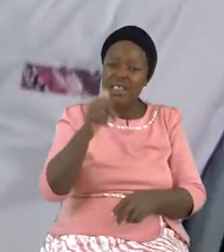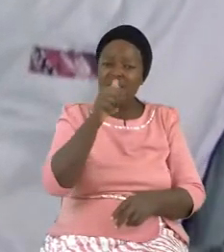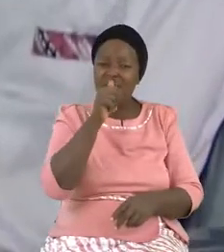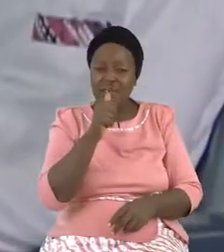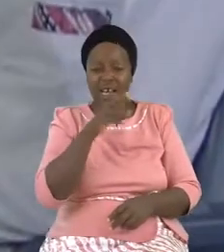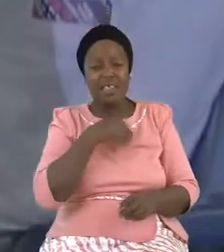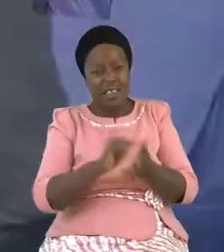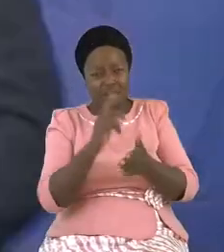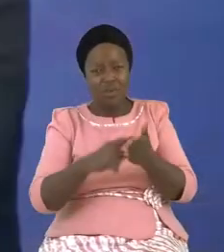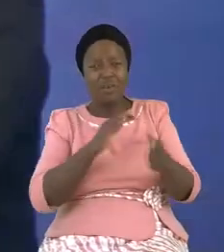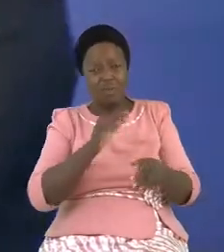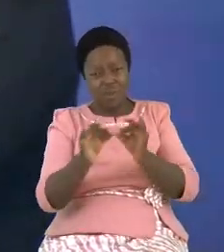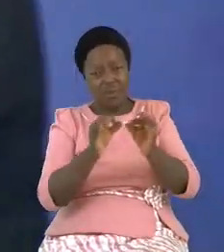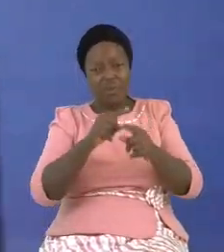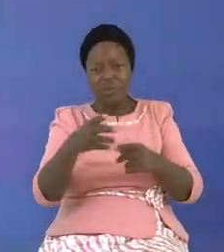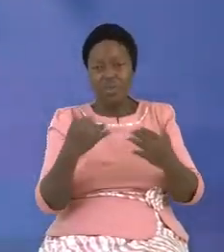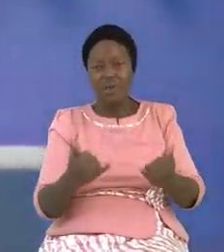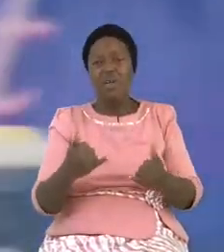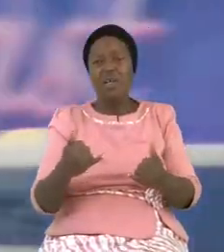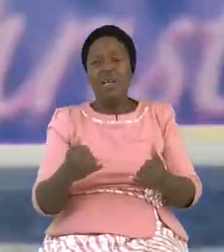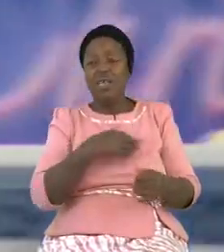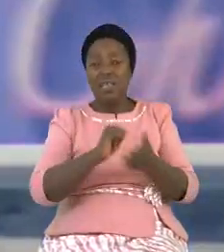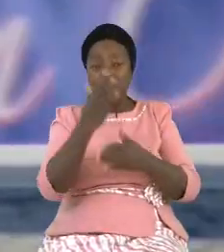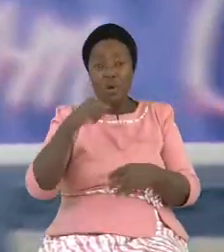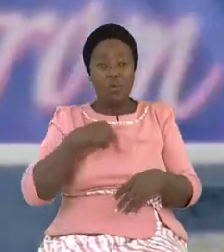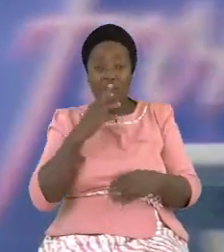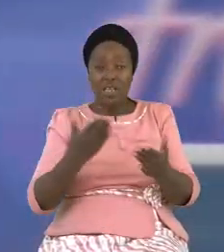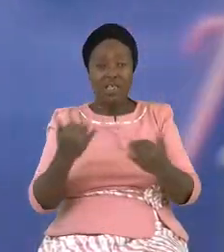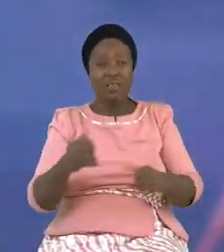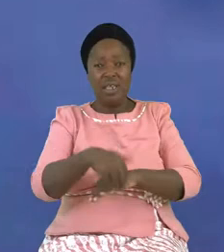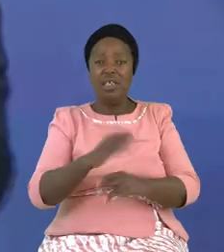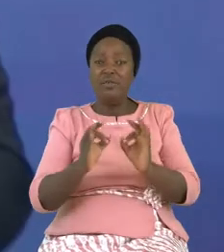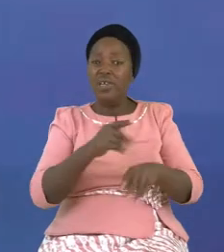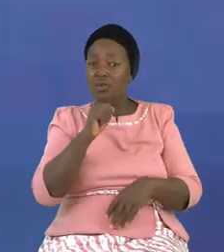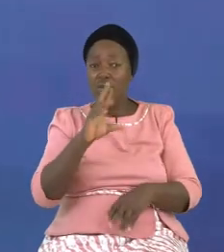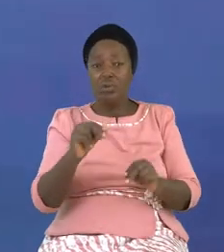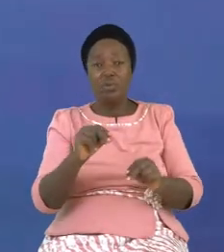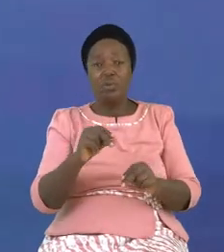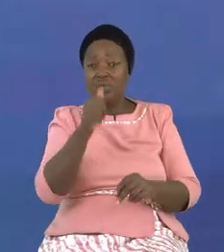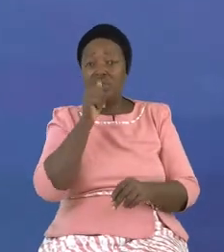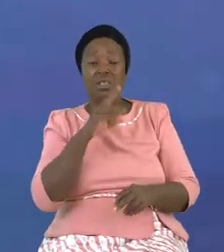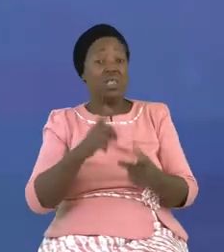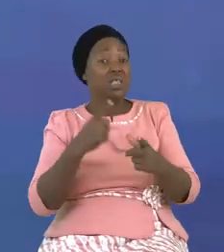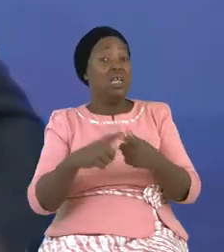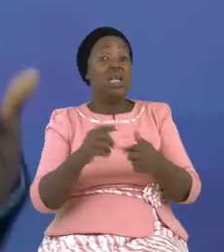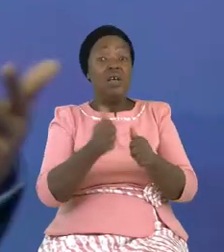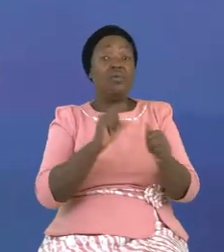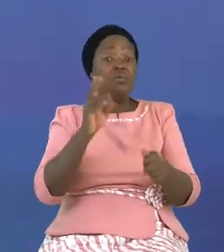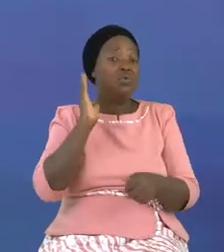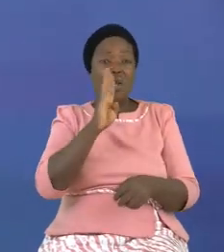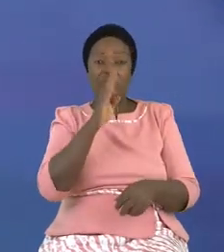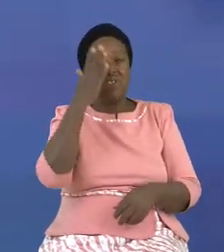tell you. That's why we're here tonight. If there were no secrets, then everybody should have been there. If